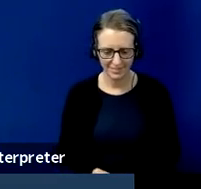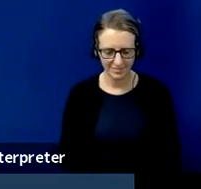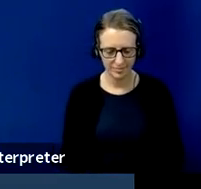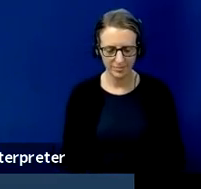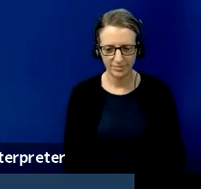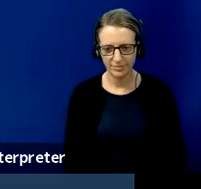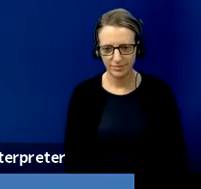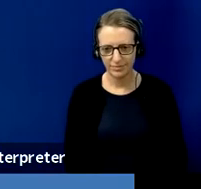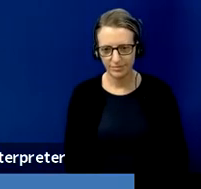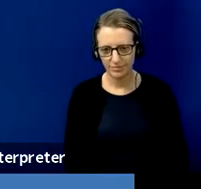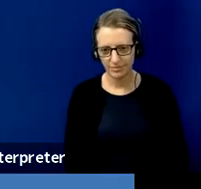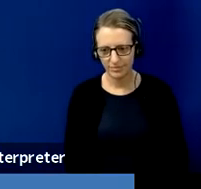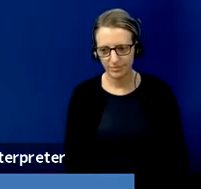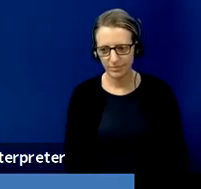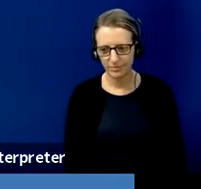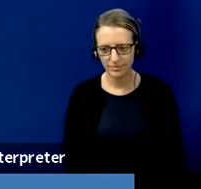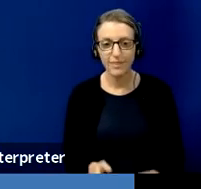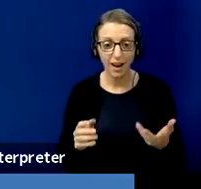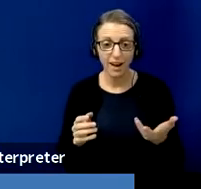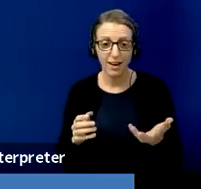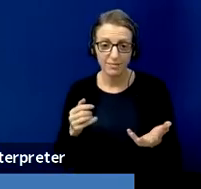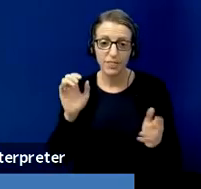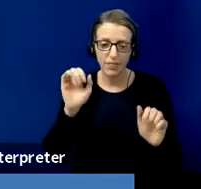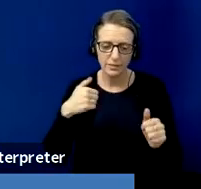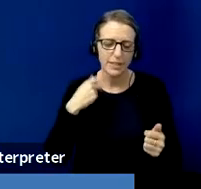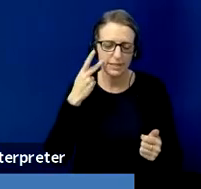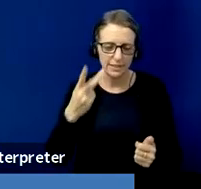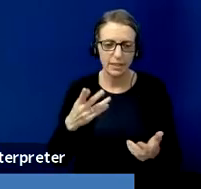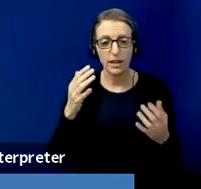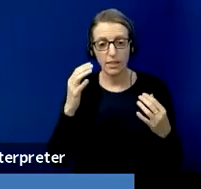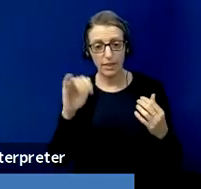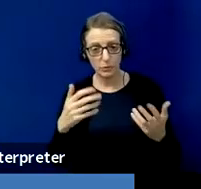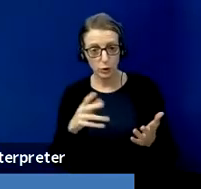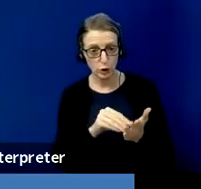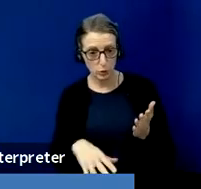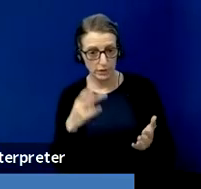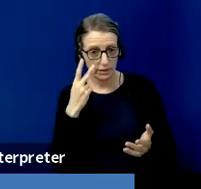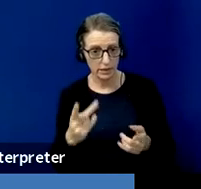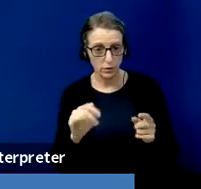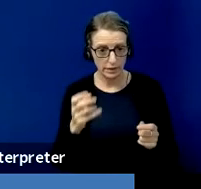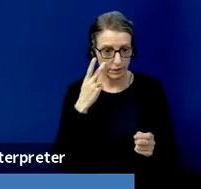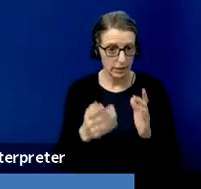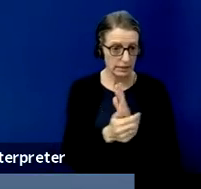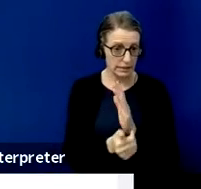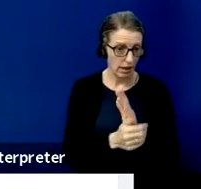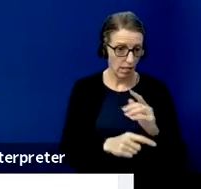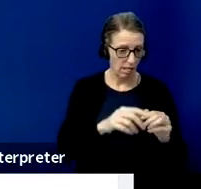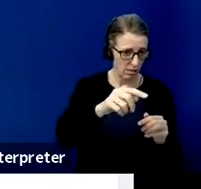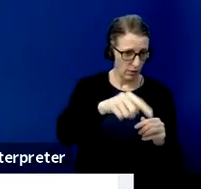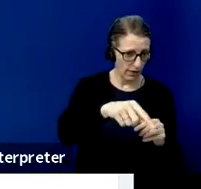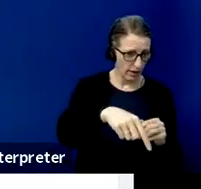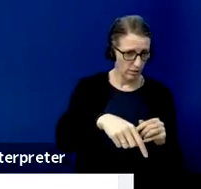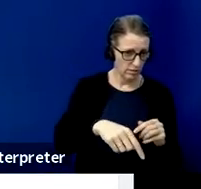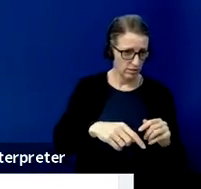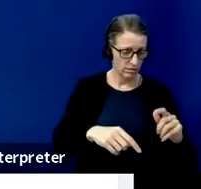And actually, I can see from here. So this is what students see as well. You can see the skill right here. When you click